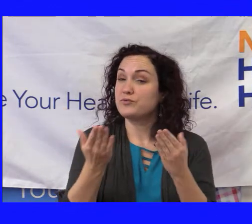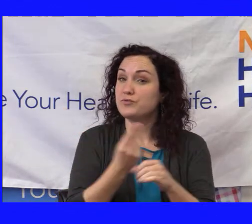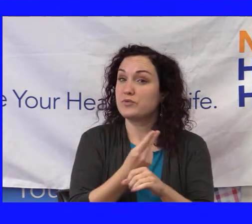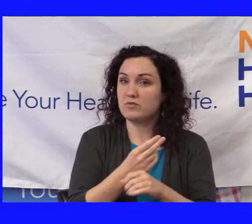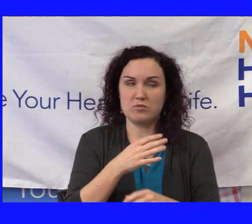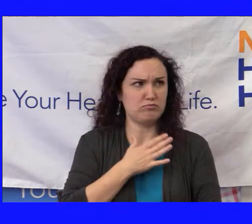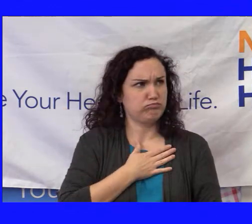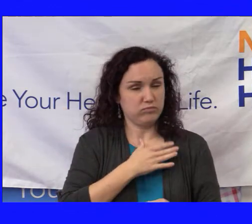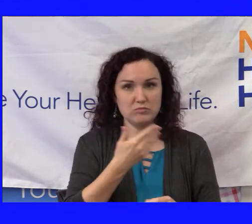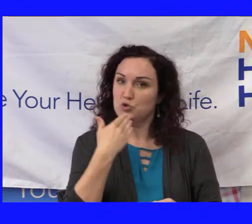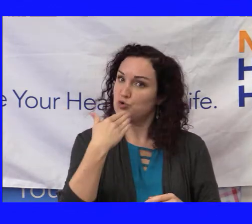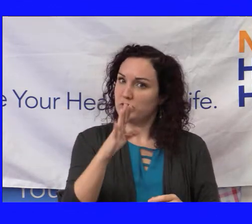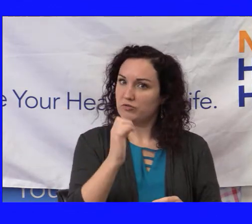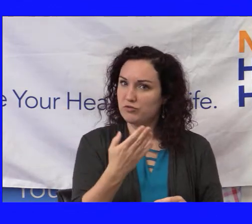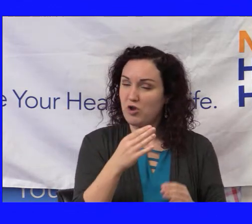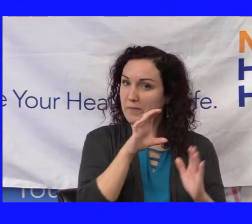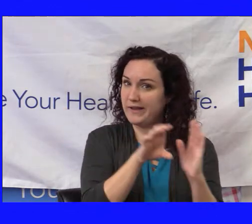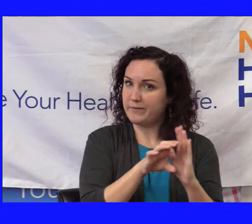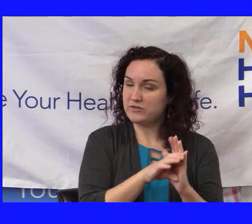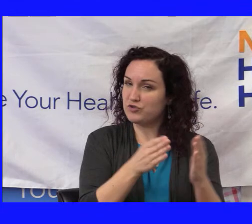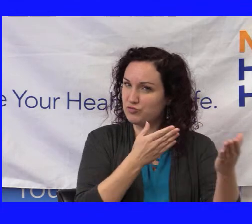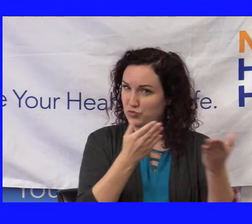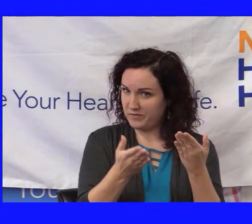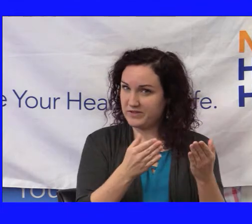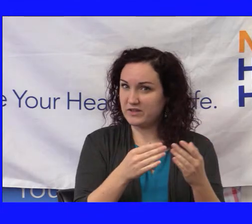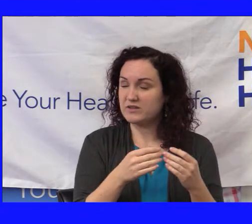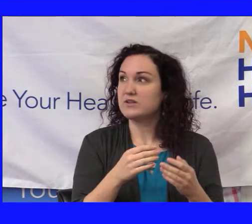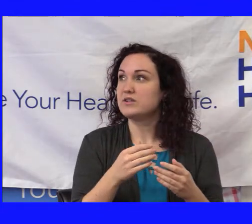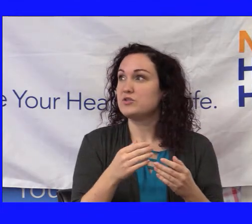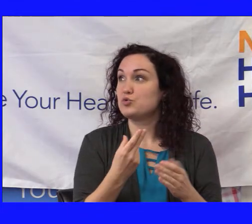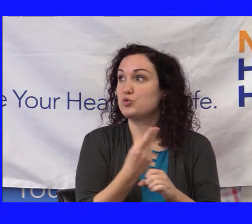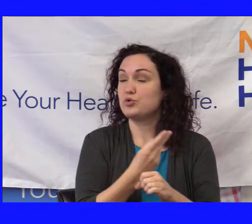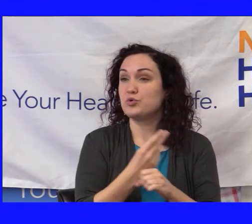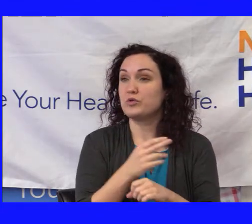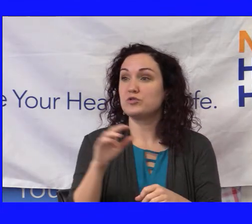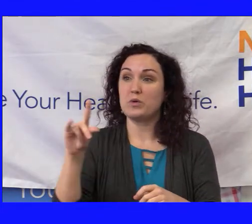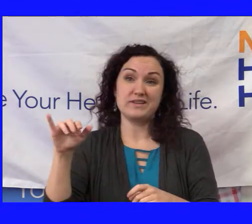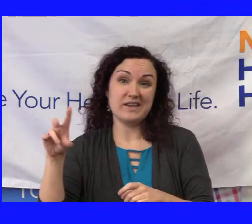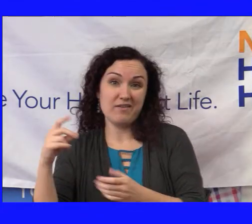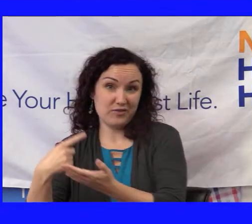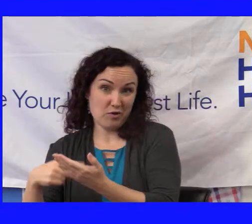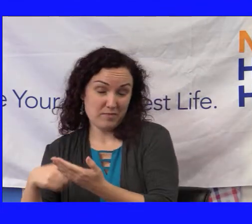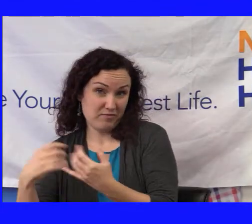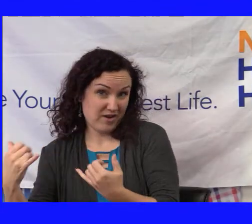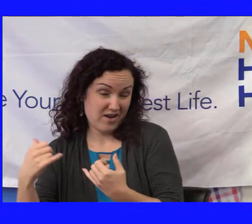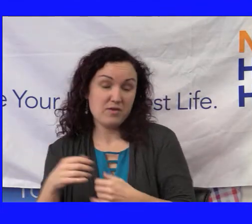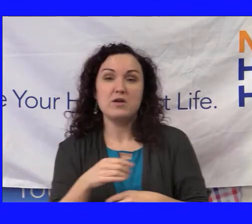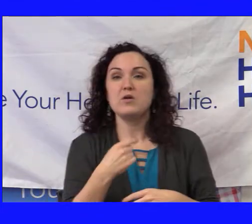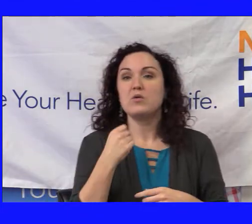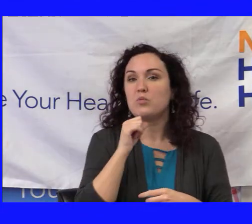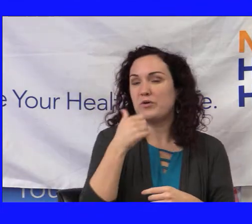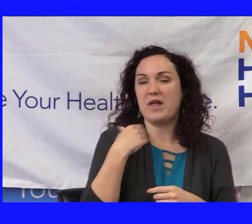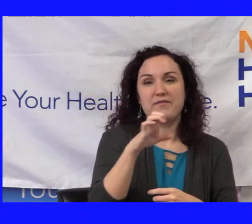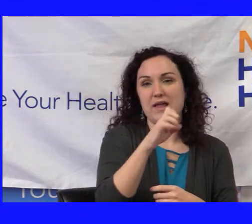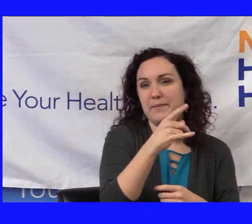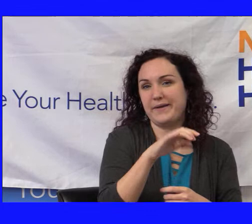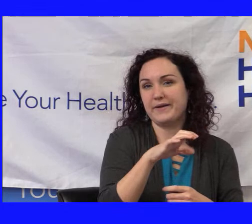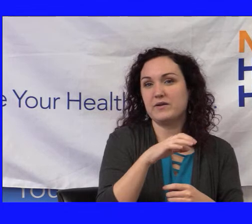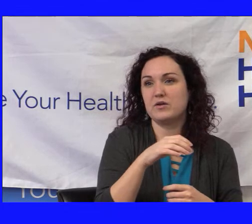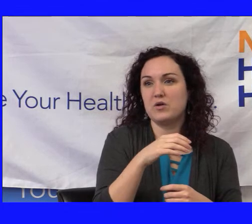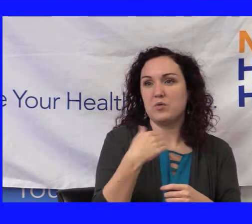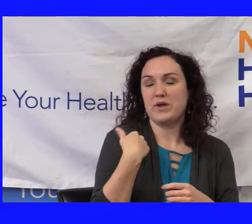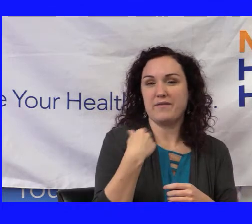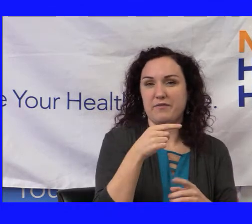really, really good job. And to integrate to what, David is speaking right now, we don't have Epic, we have point-click